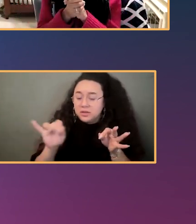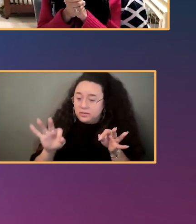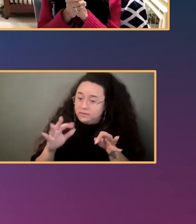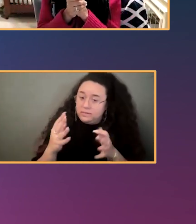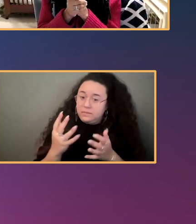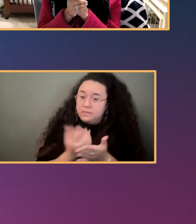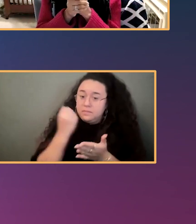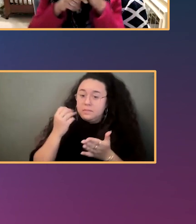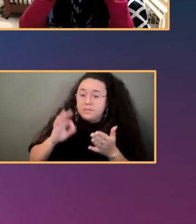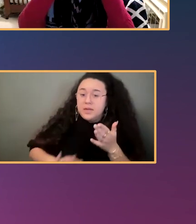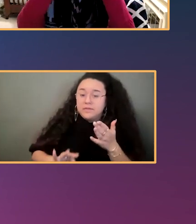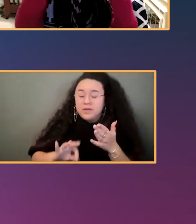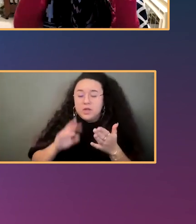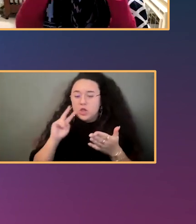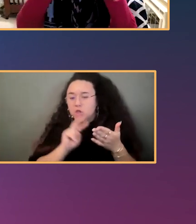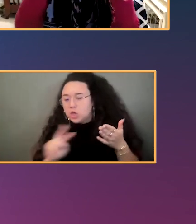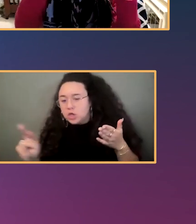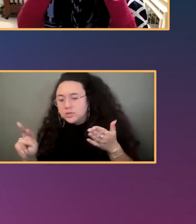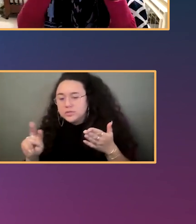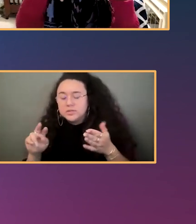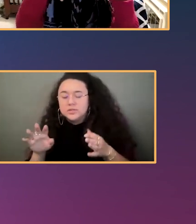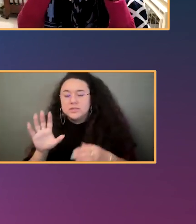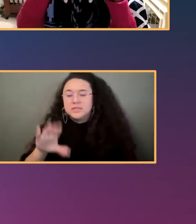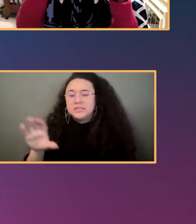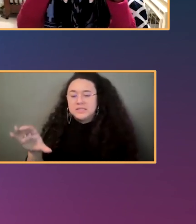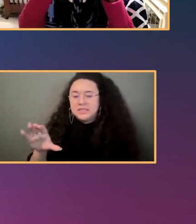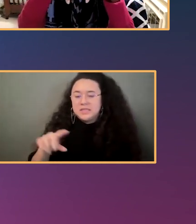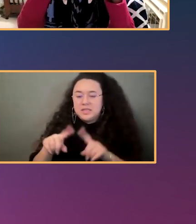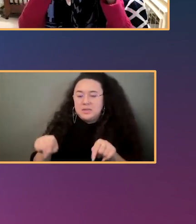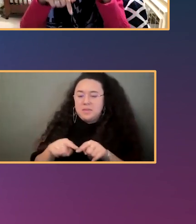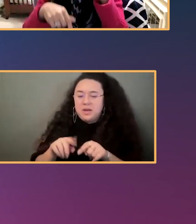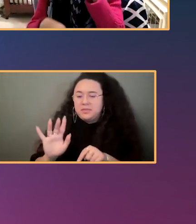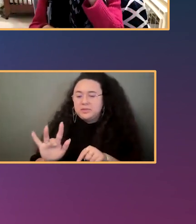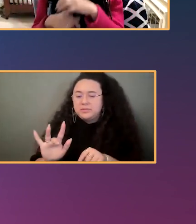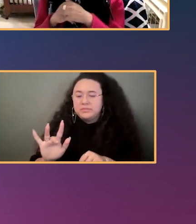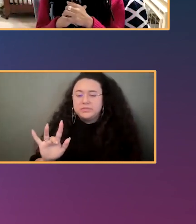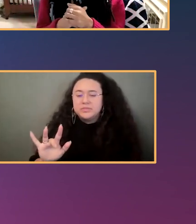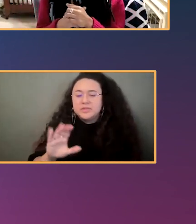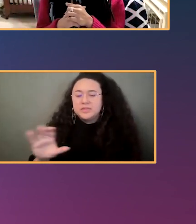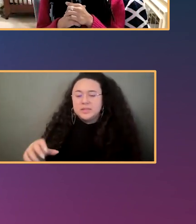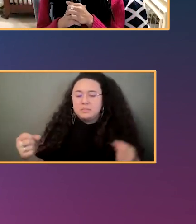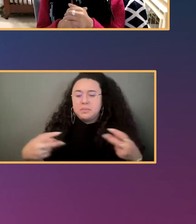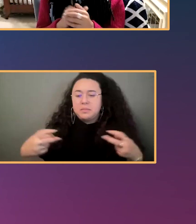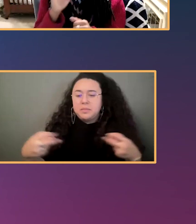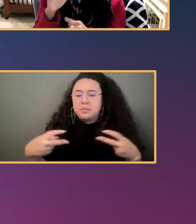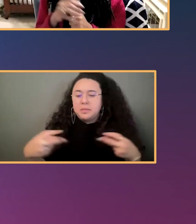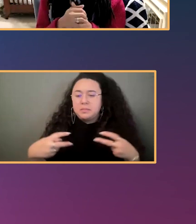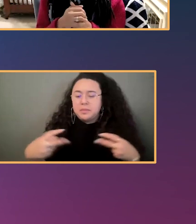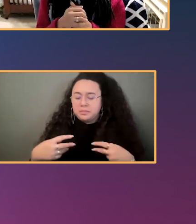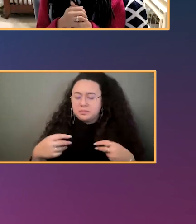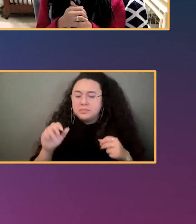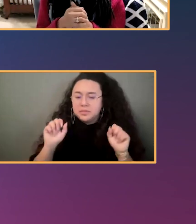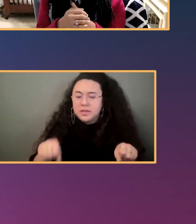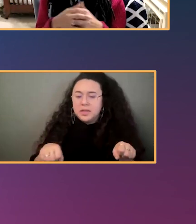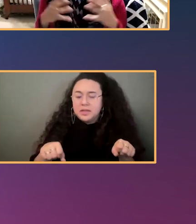you, we want you to take advantage of. If you just look for me on my Zoom screen, it's kind of down here. There's a little CC button for closed captions. You